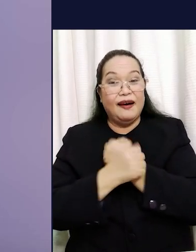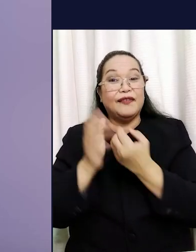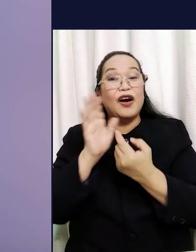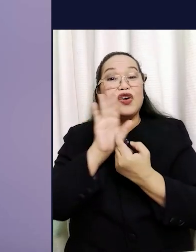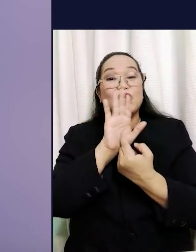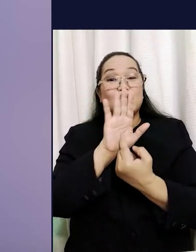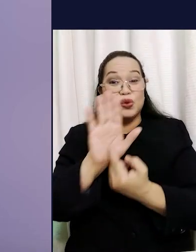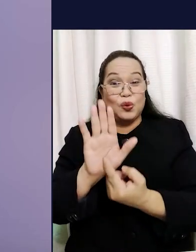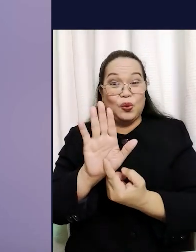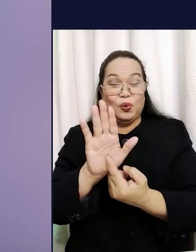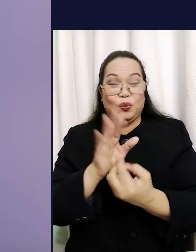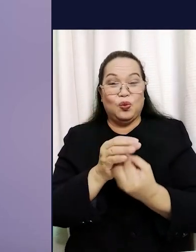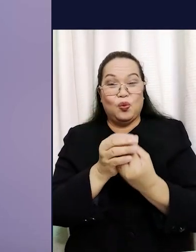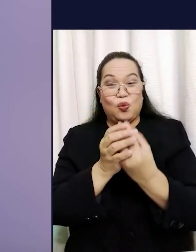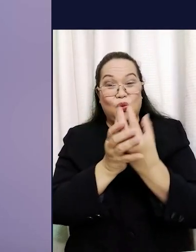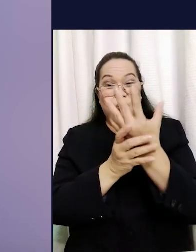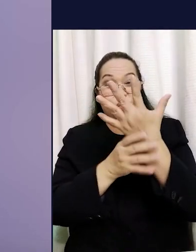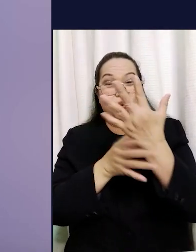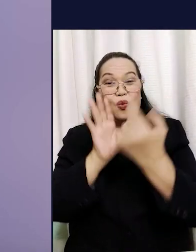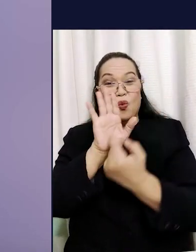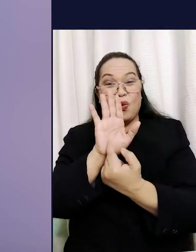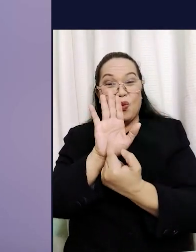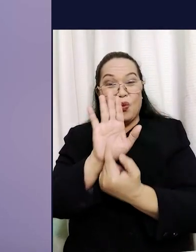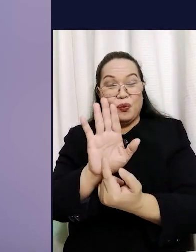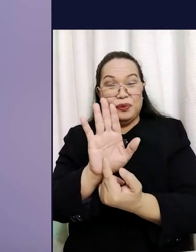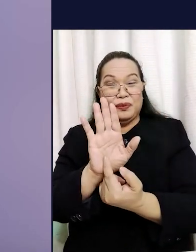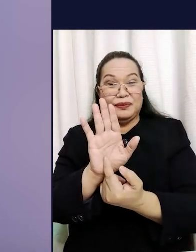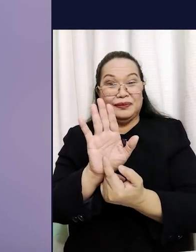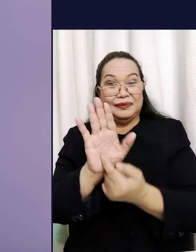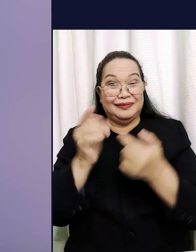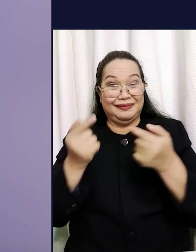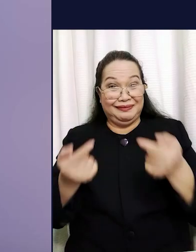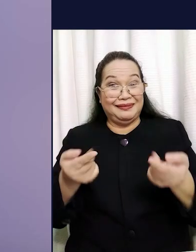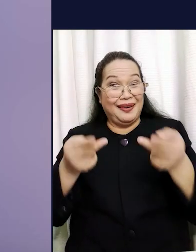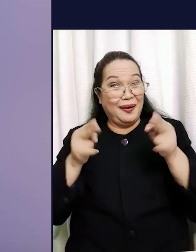And on the occasions when there are problems in our church,